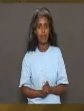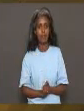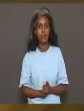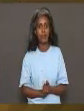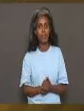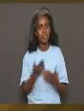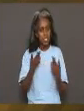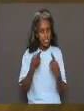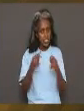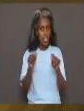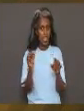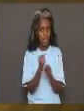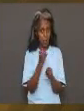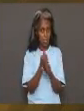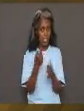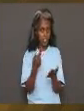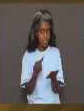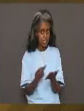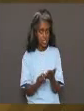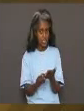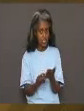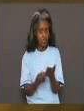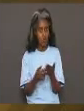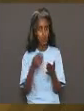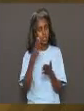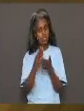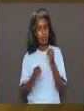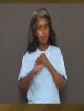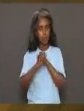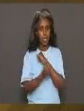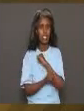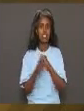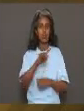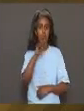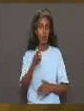Let us try applying this to some basic problems now.